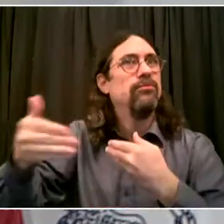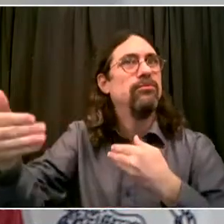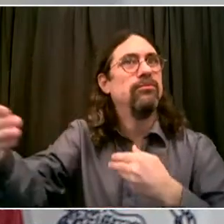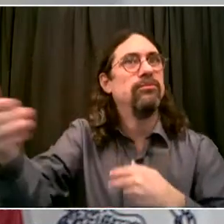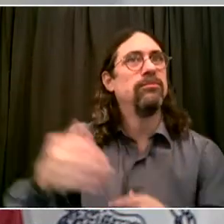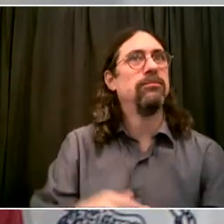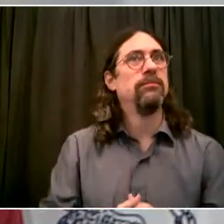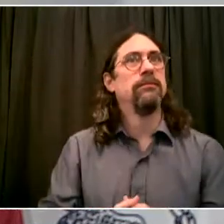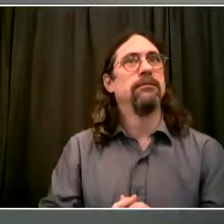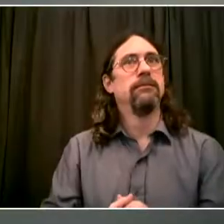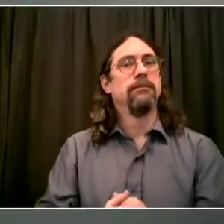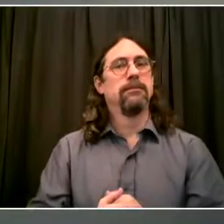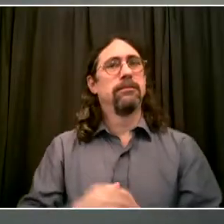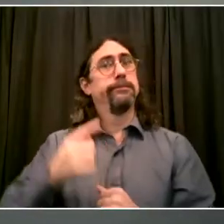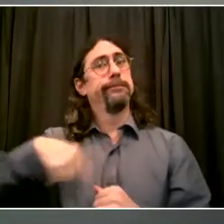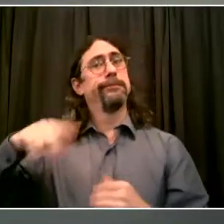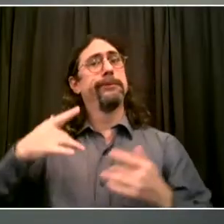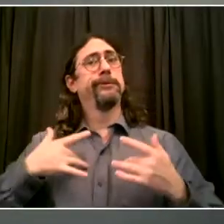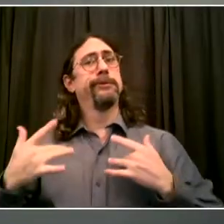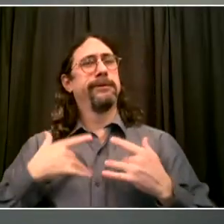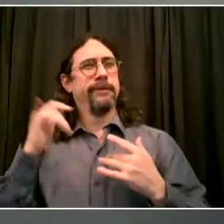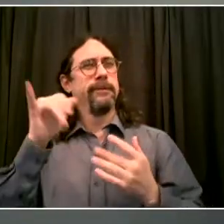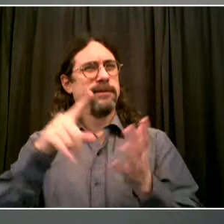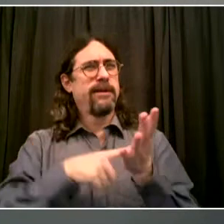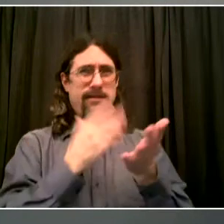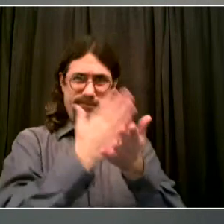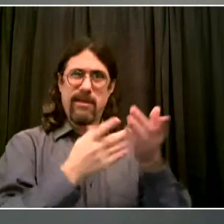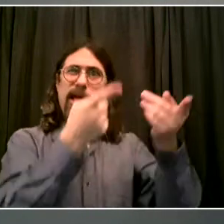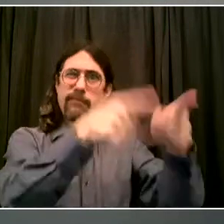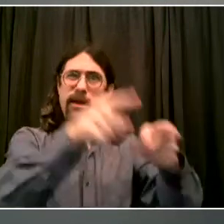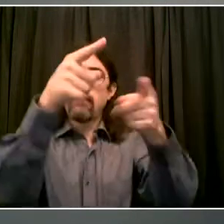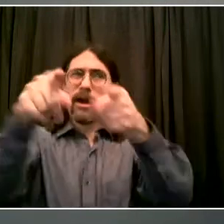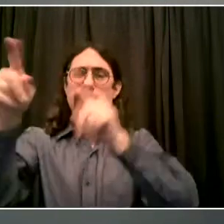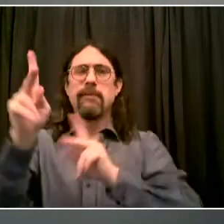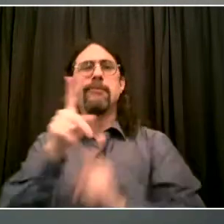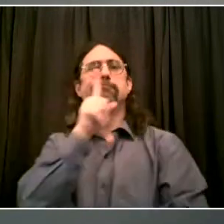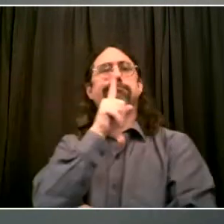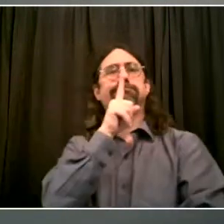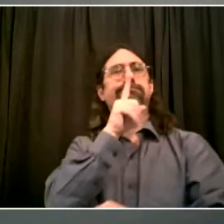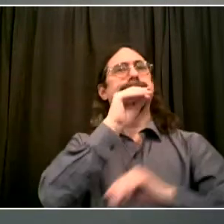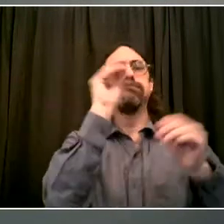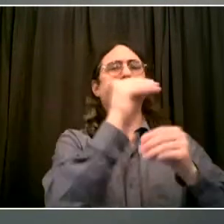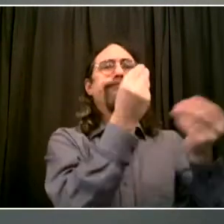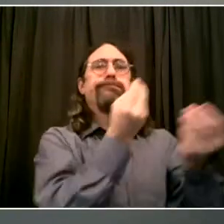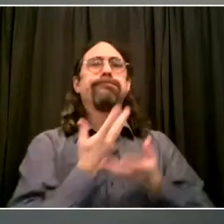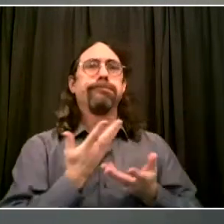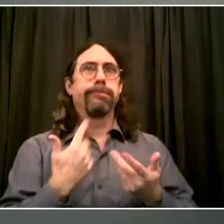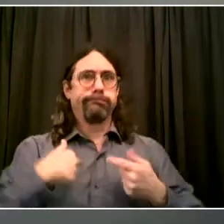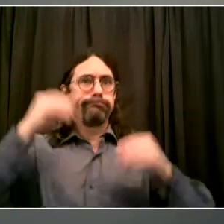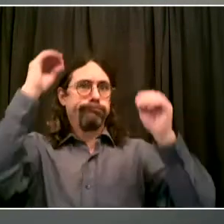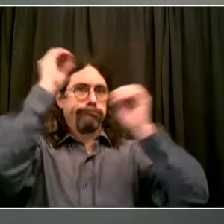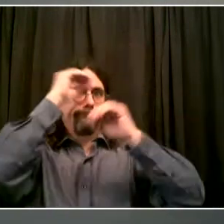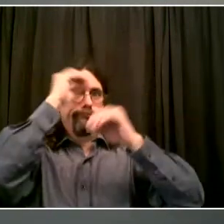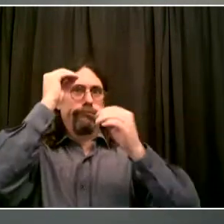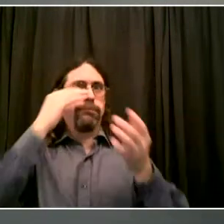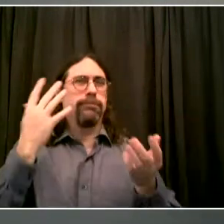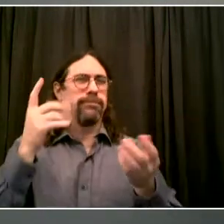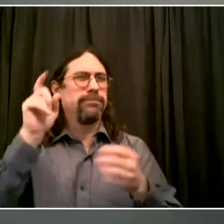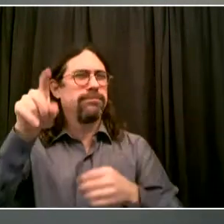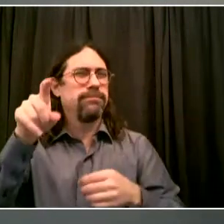Yes, of course. So historically, we're talking about underreporting. I would say yes. These numbers are definitely